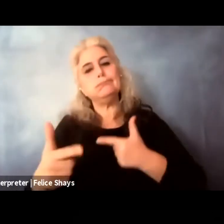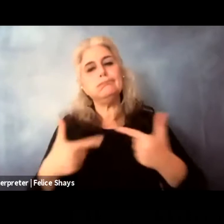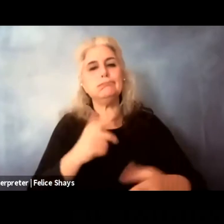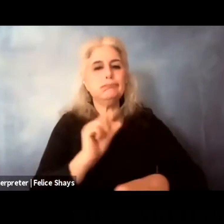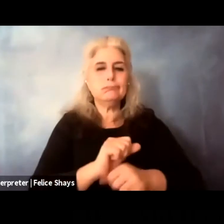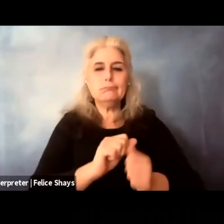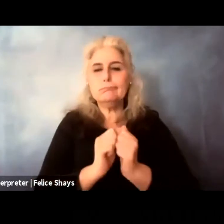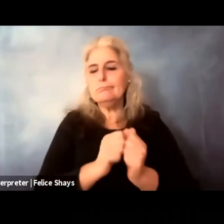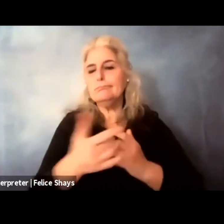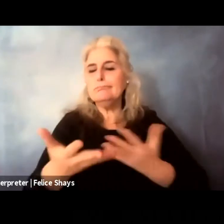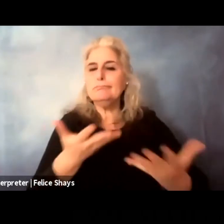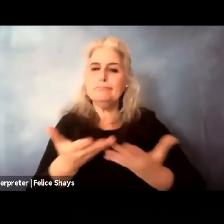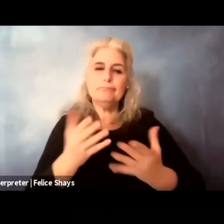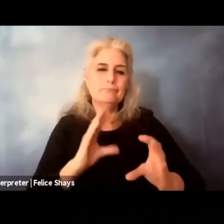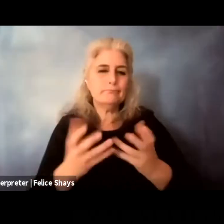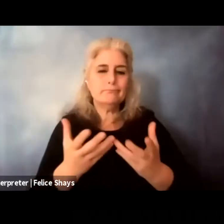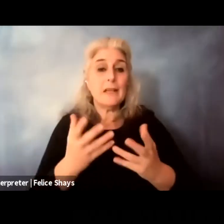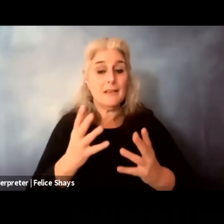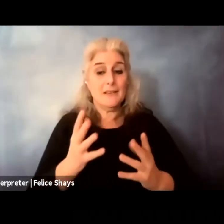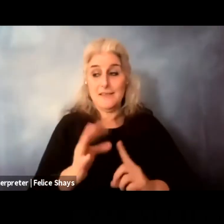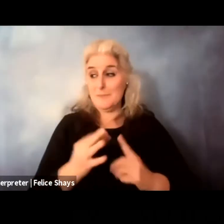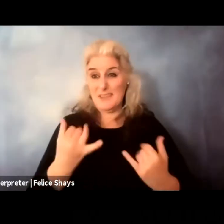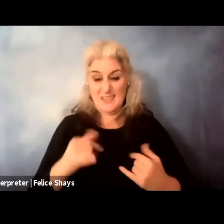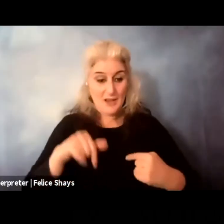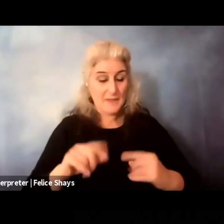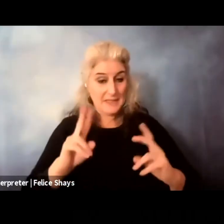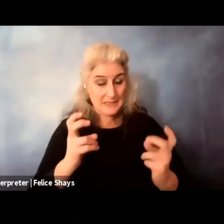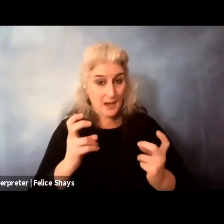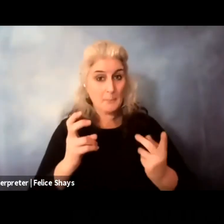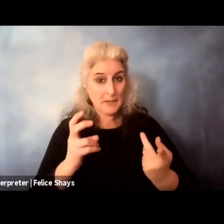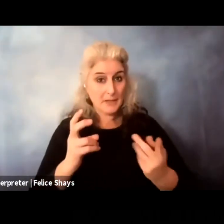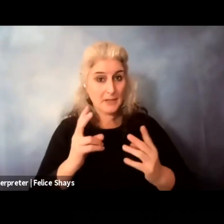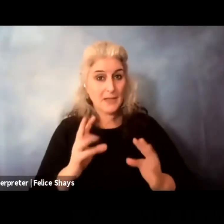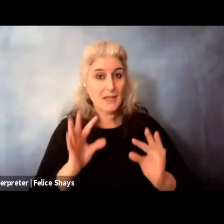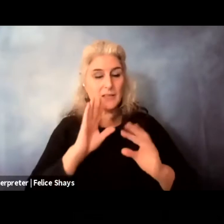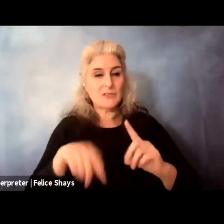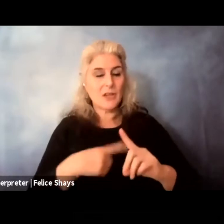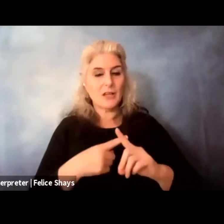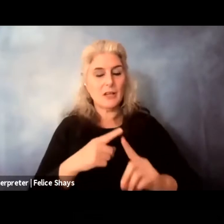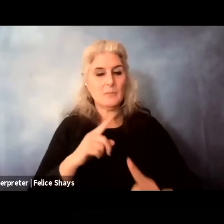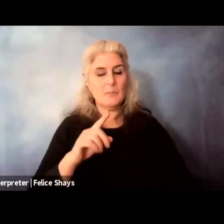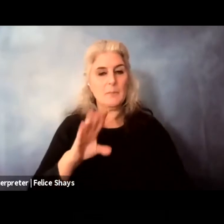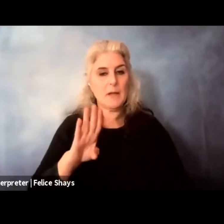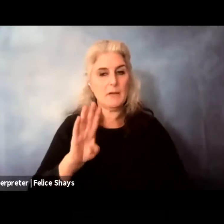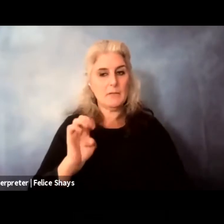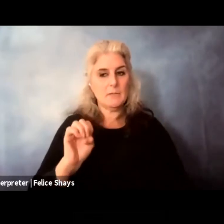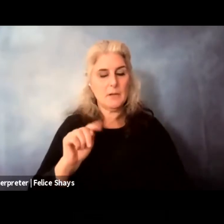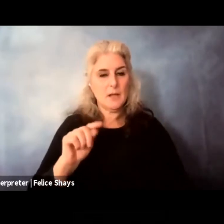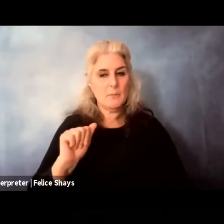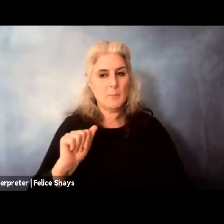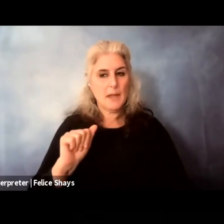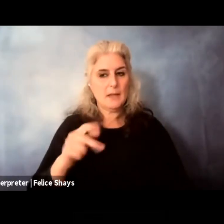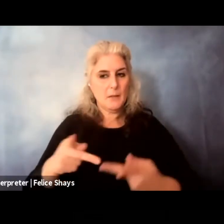as much as possible, especially given the topic today, which is on data placemaking and co-writing a